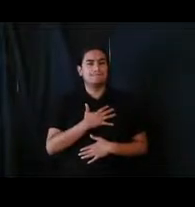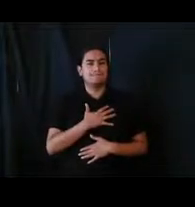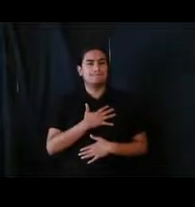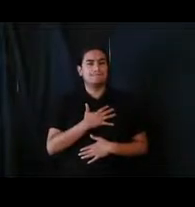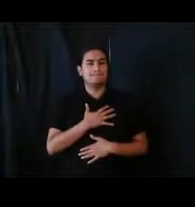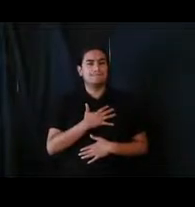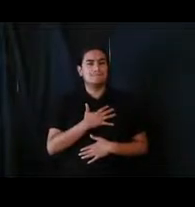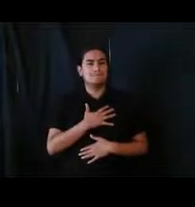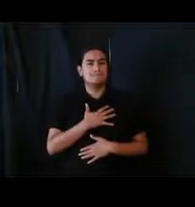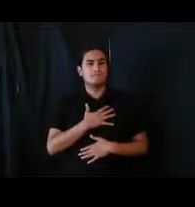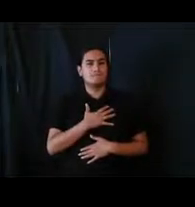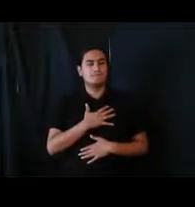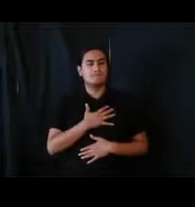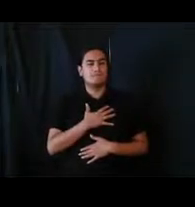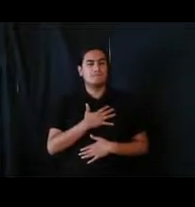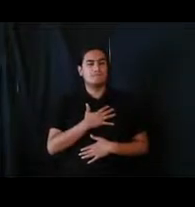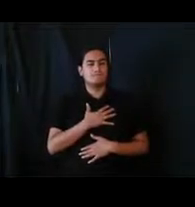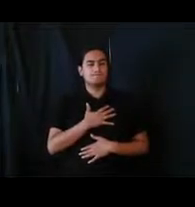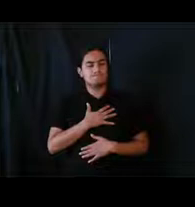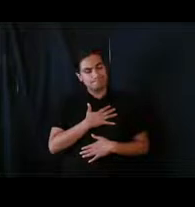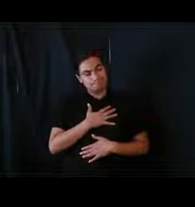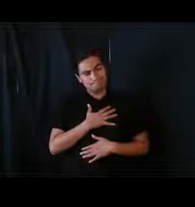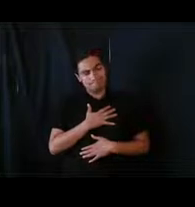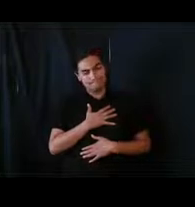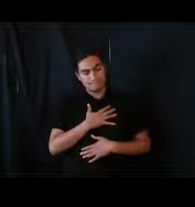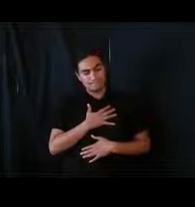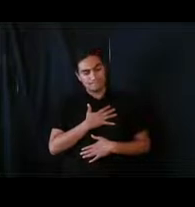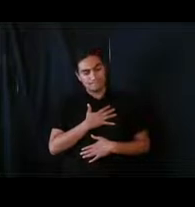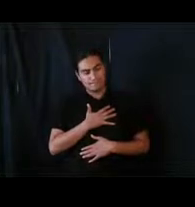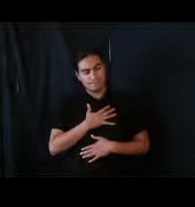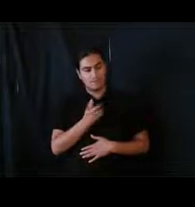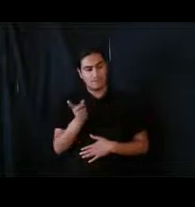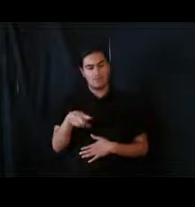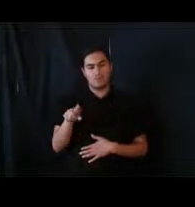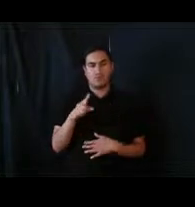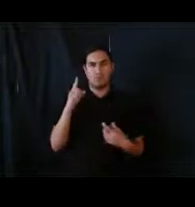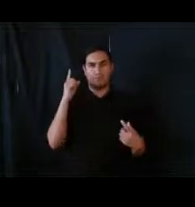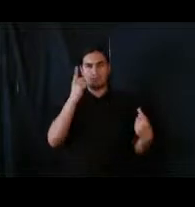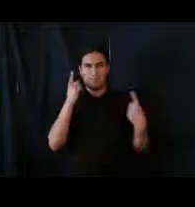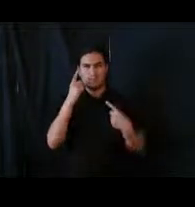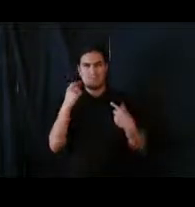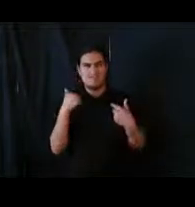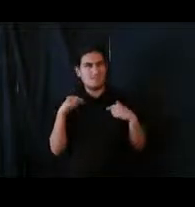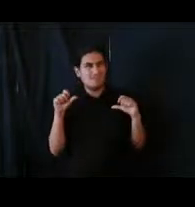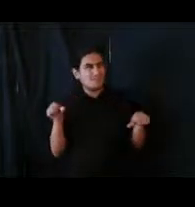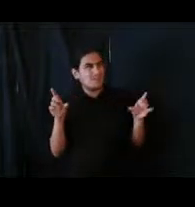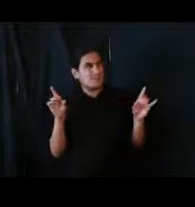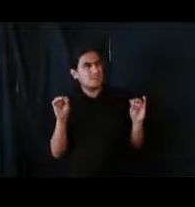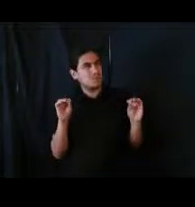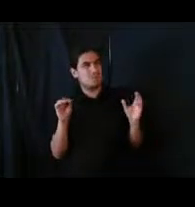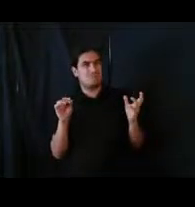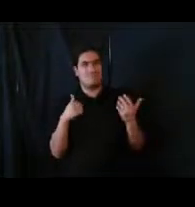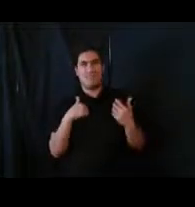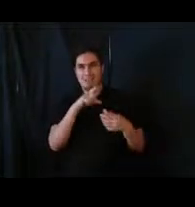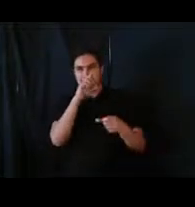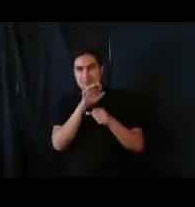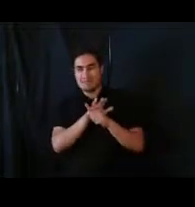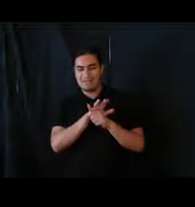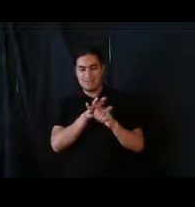you know it it does make you question what more you can do to to to commit